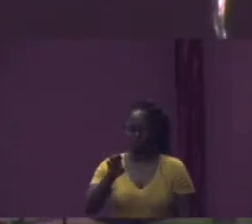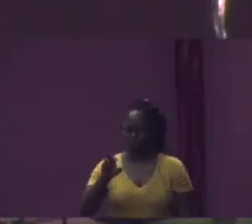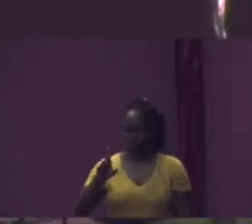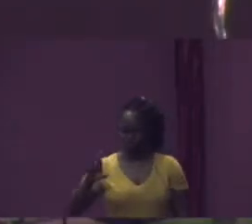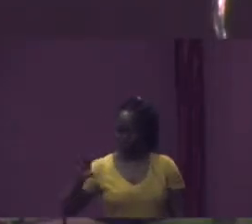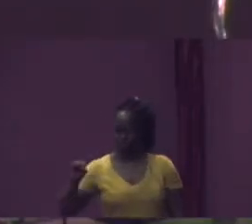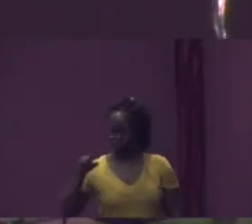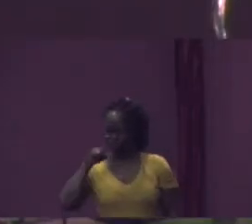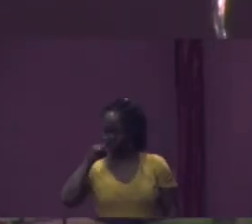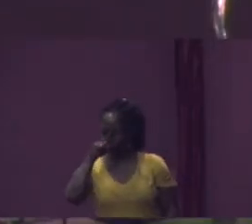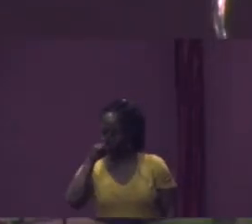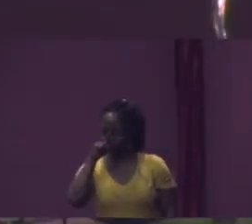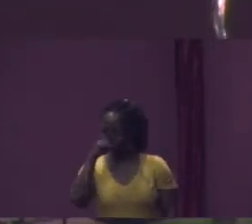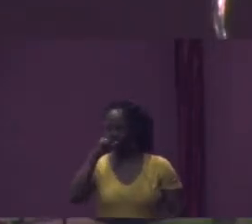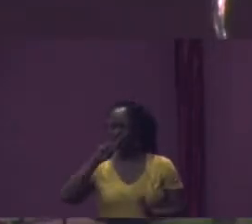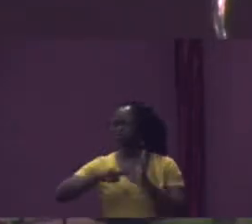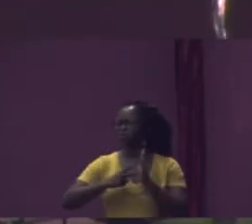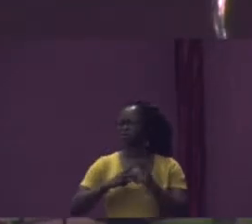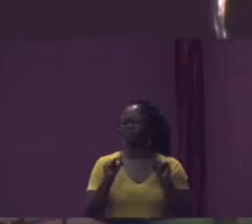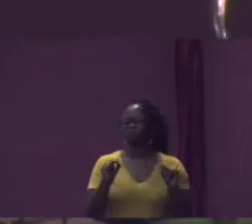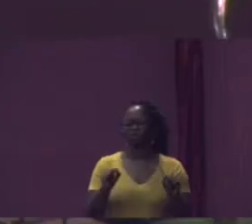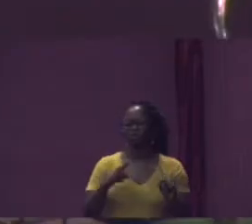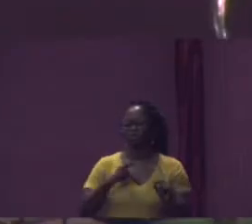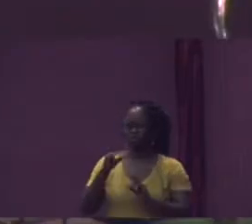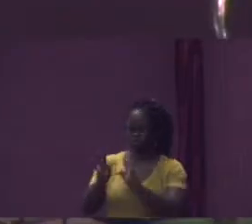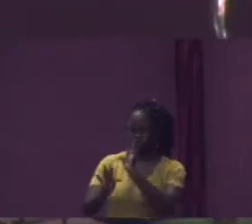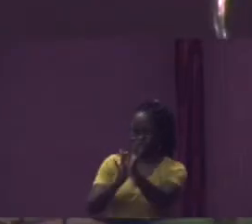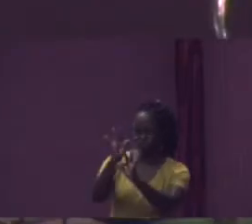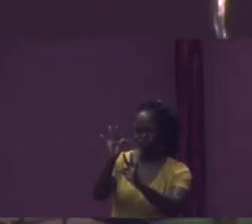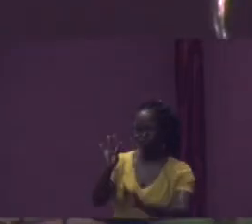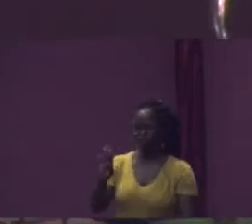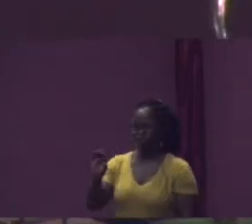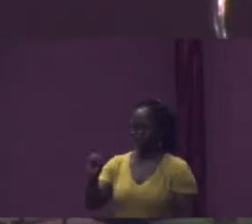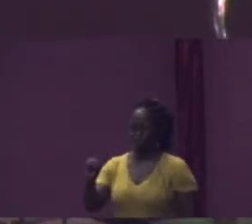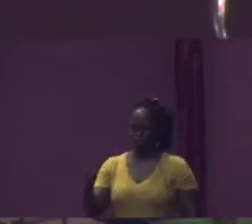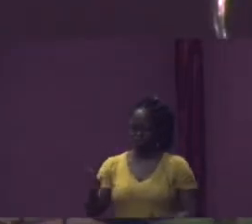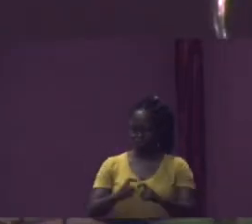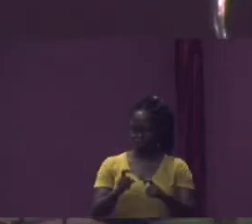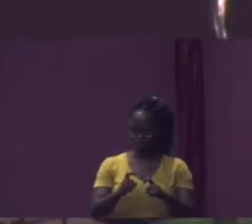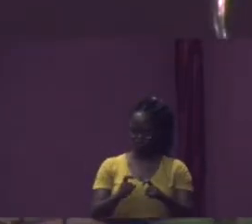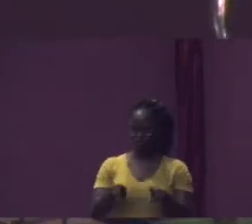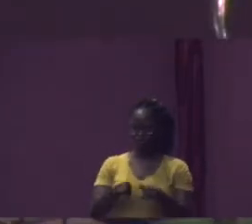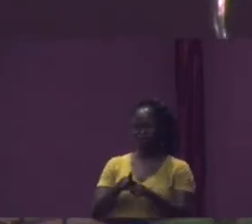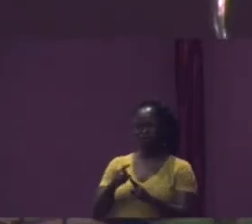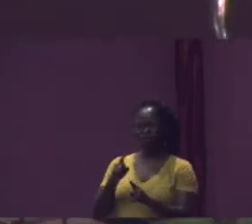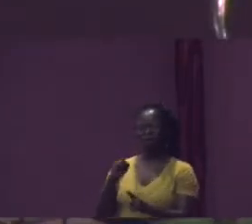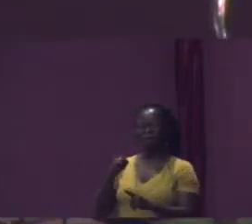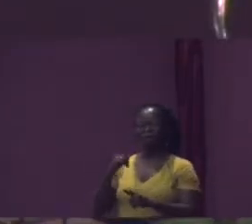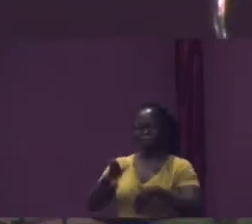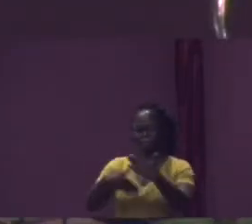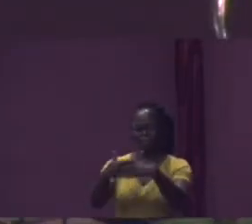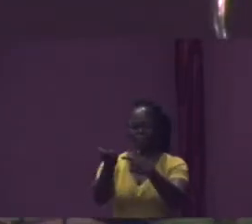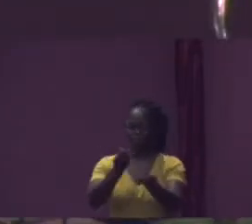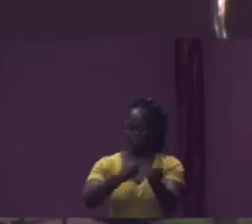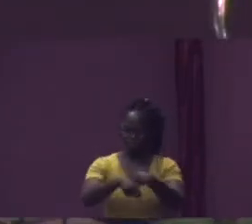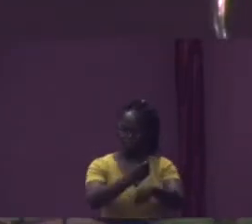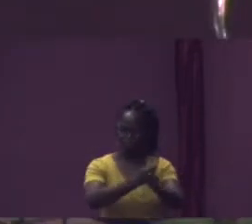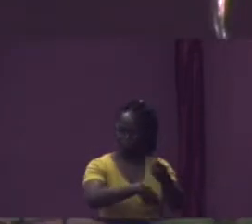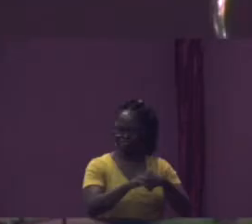a dependency on biomedical technology and complex administrative processes that regulate medical